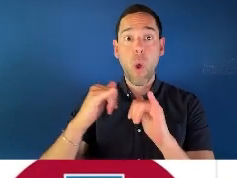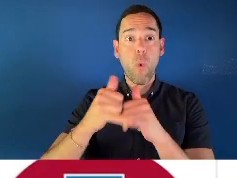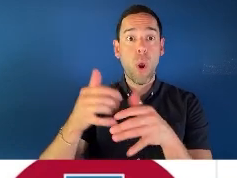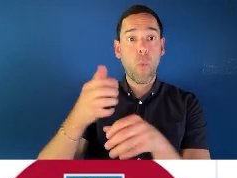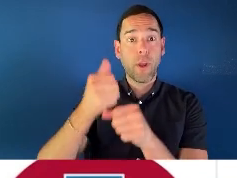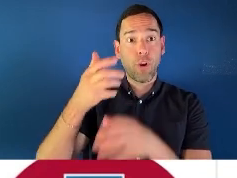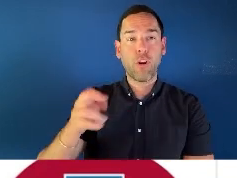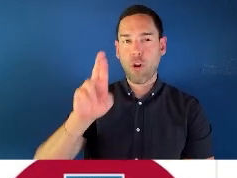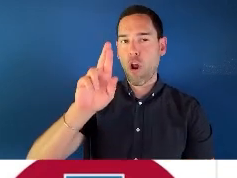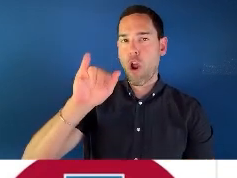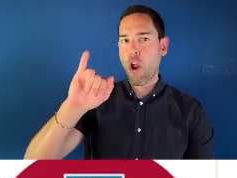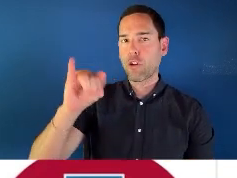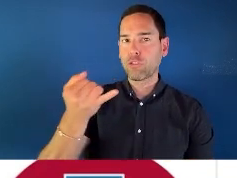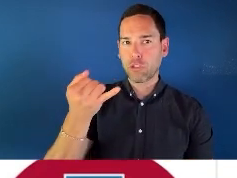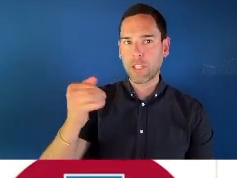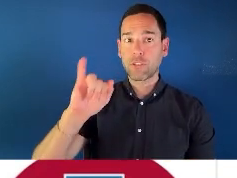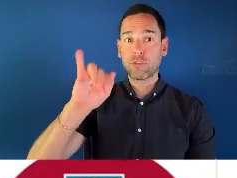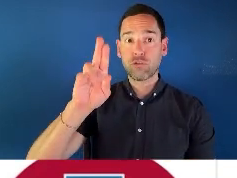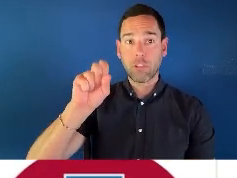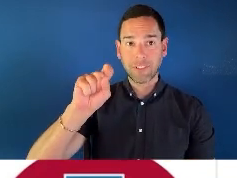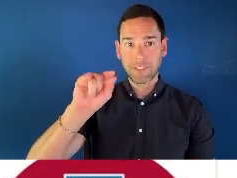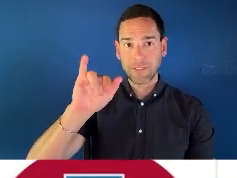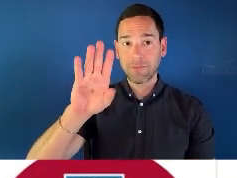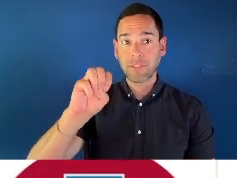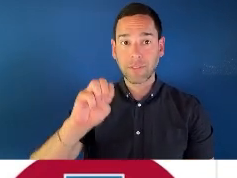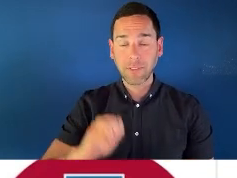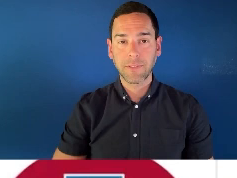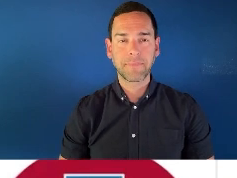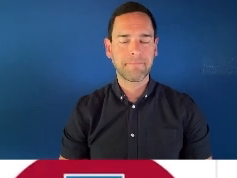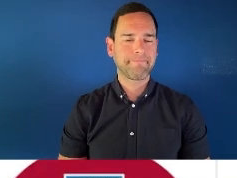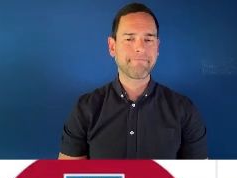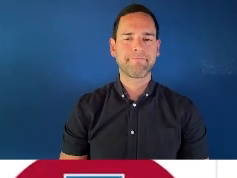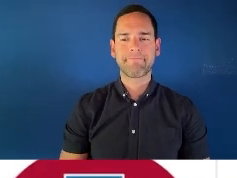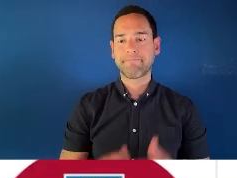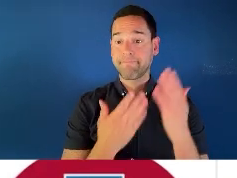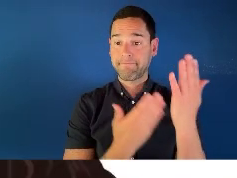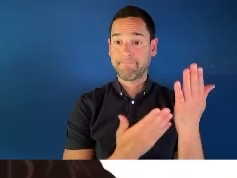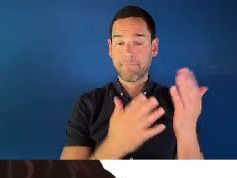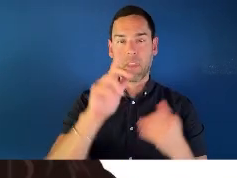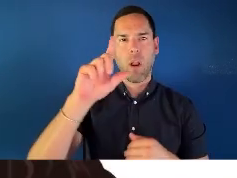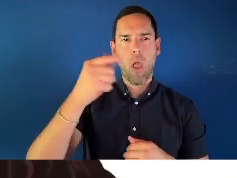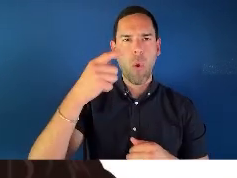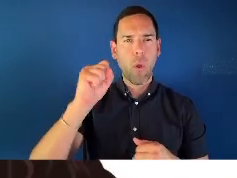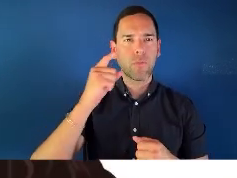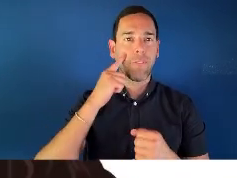Quello Center, Equal Opportunities for Students, and Esquire Bank.